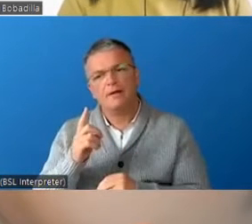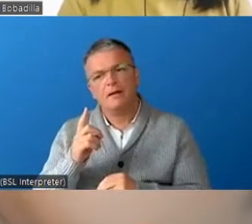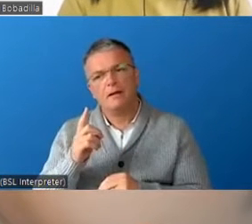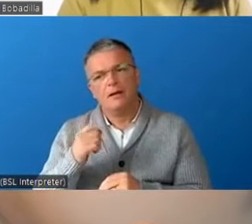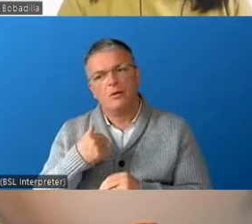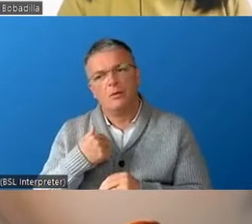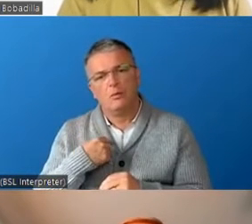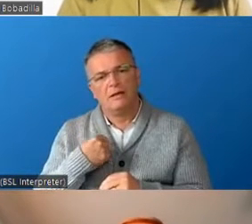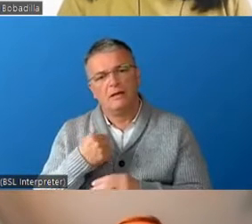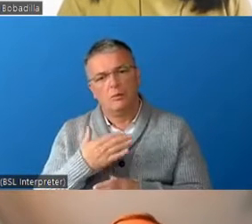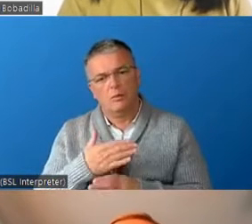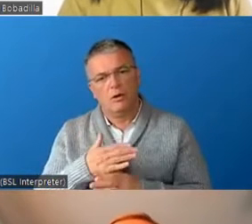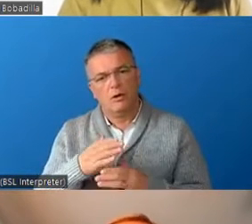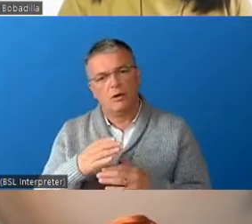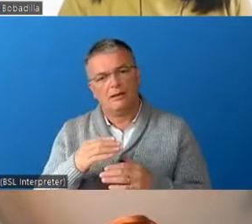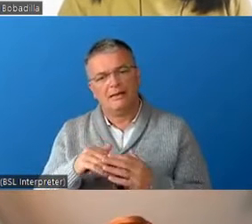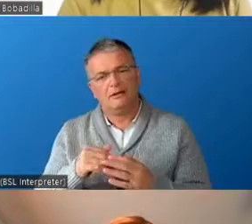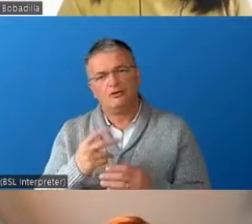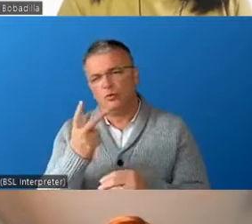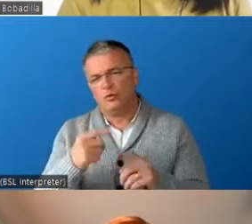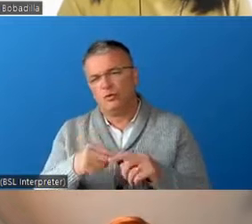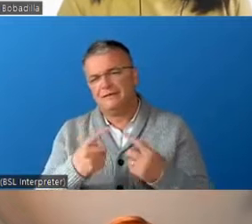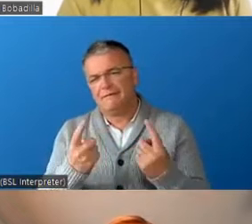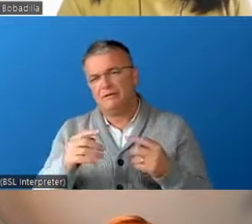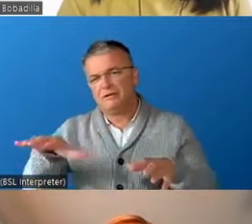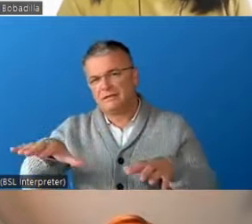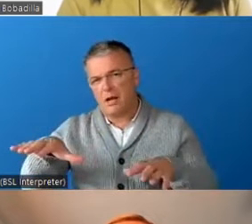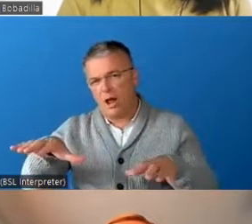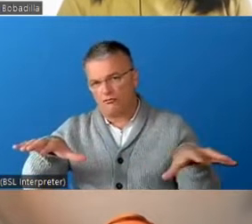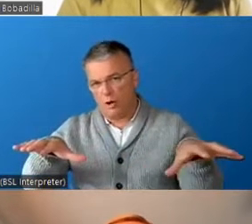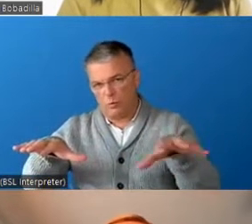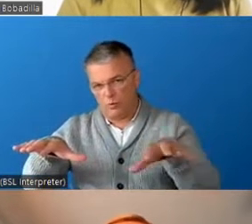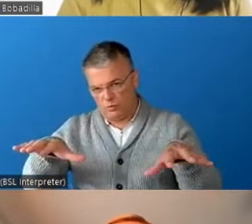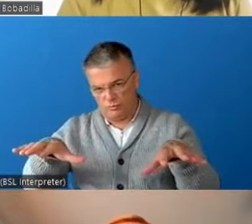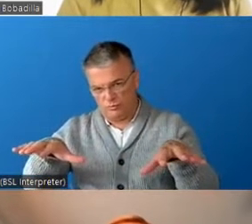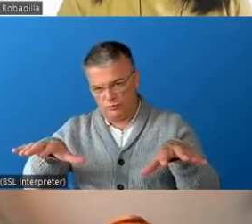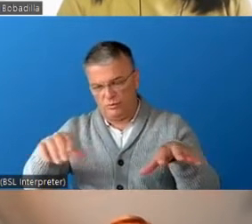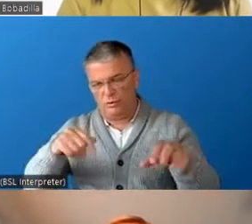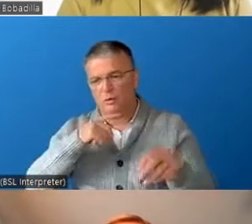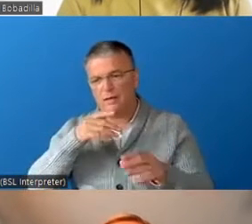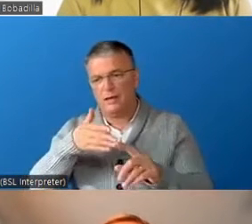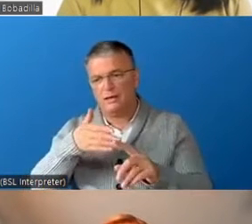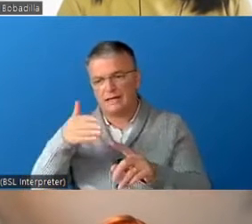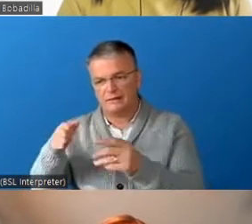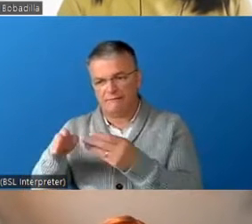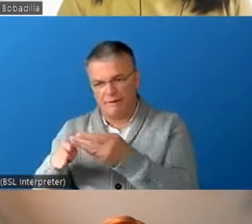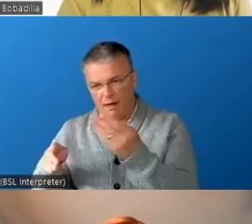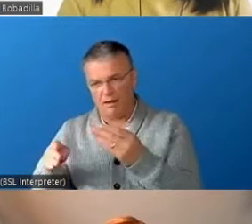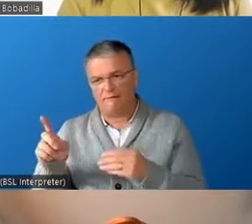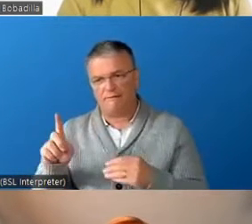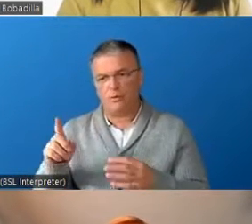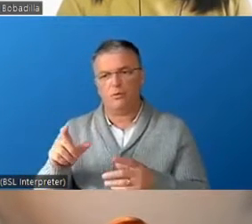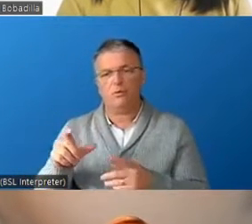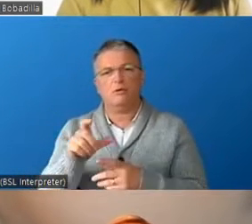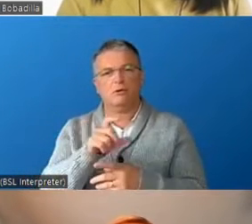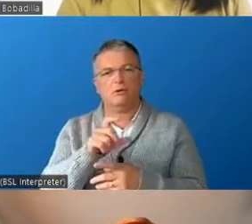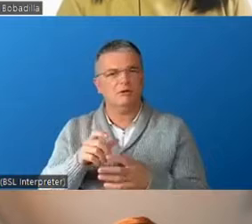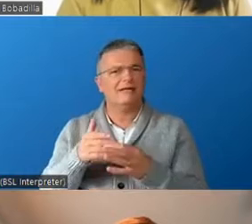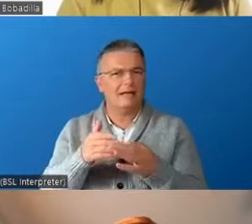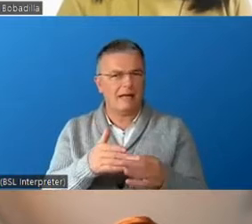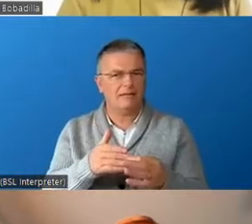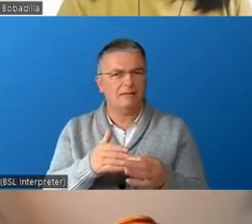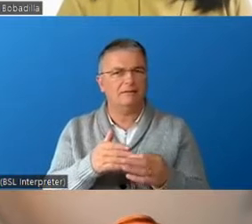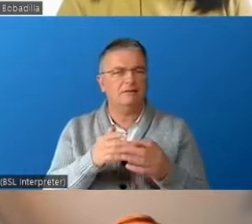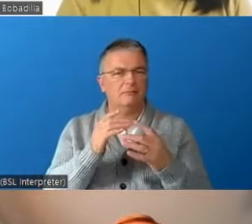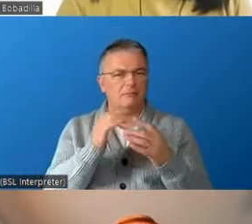we work within 2 different scenarios that we identify for community-led monitoring evaluation. The first